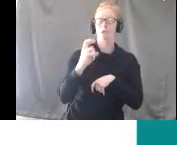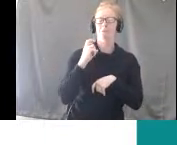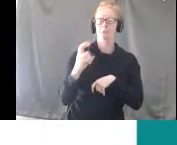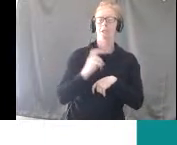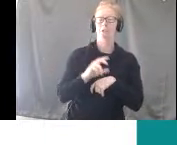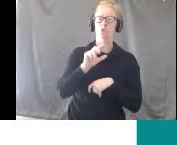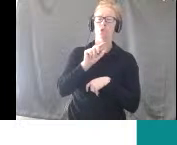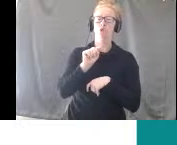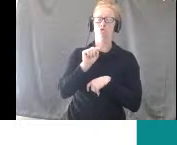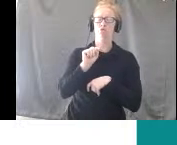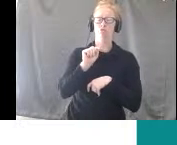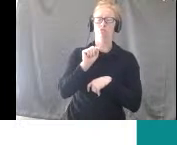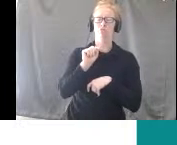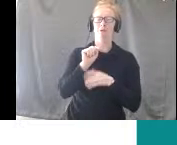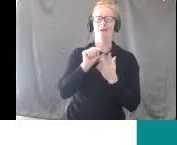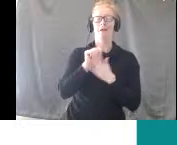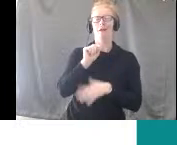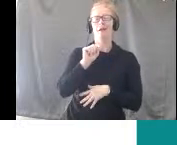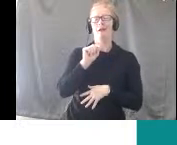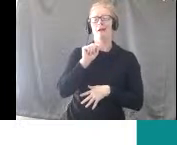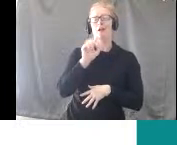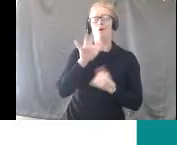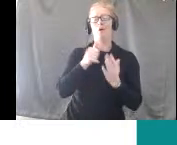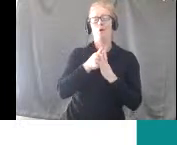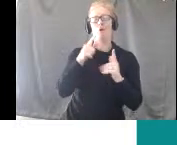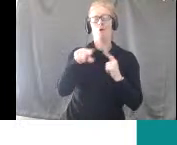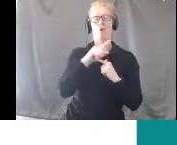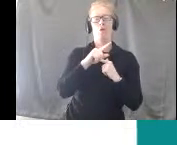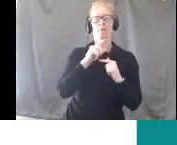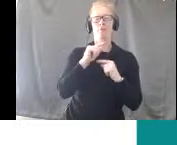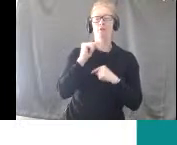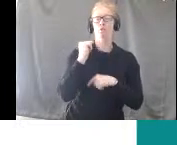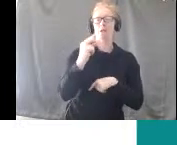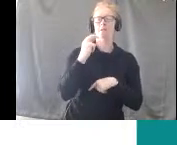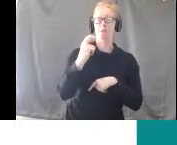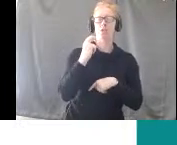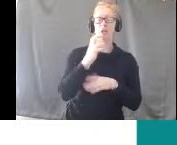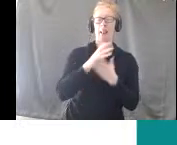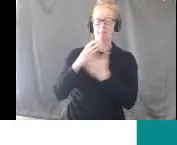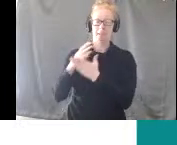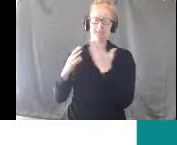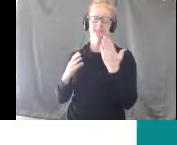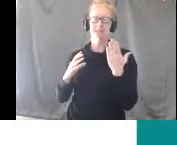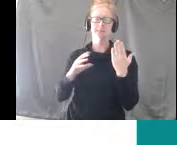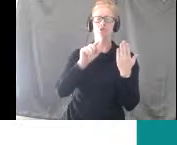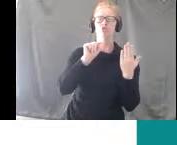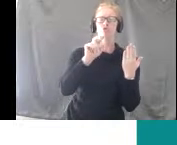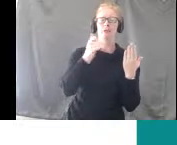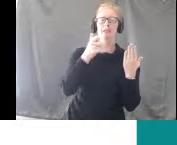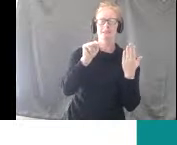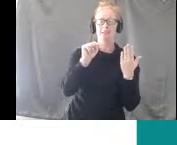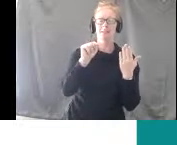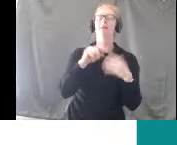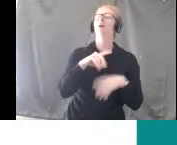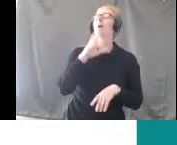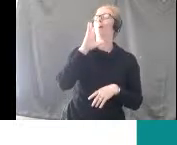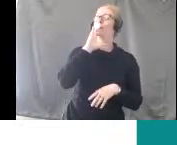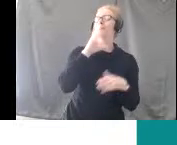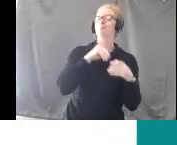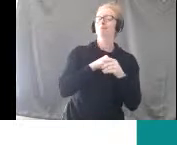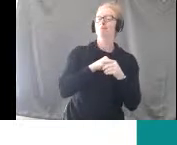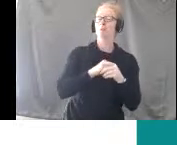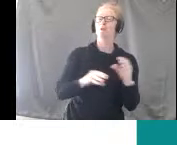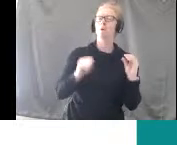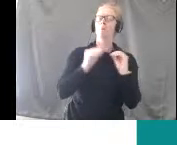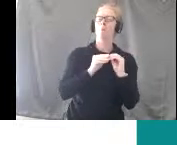also continued to be worked on, and details, more meat put on those bones as we're moving forward.